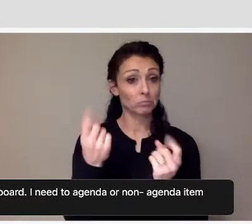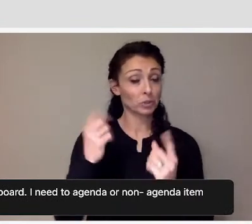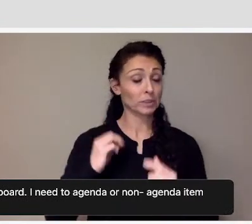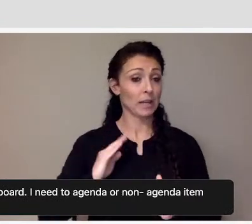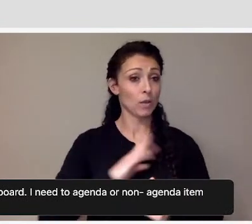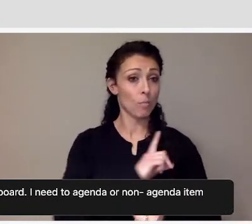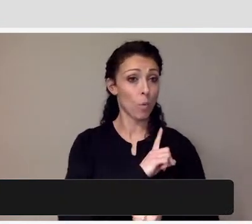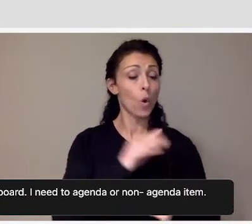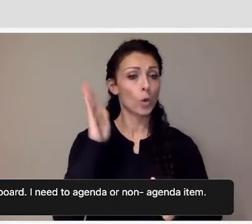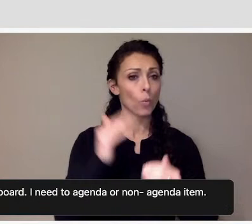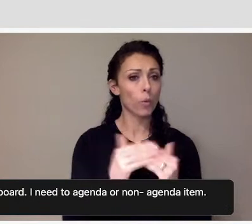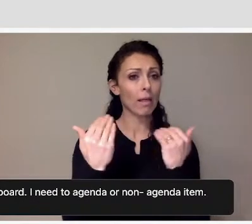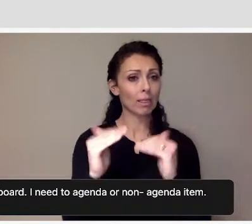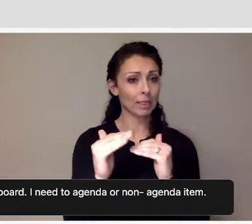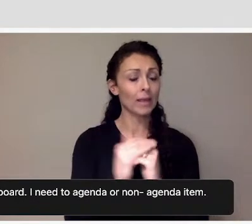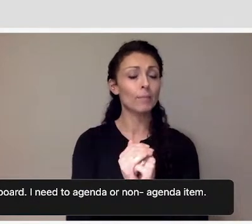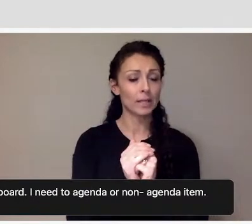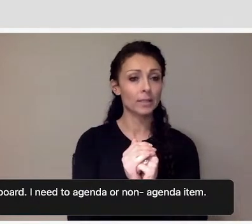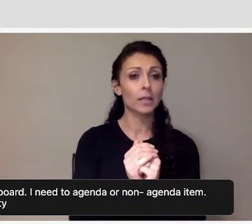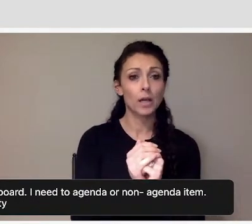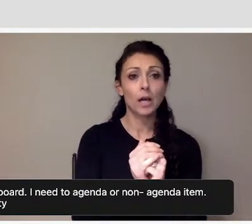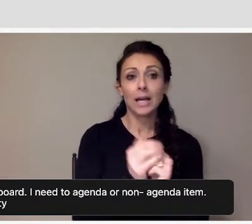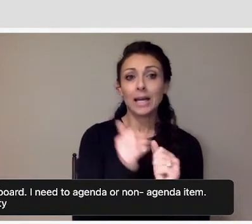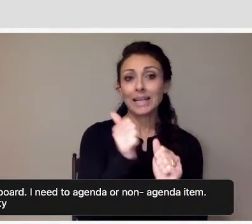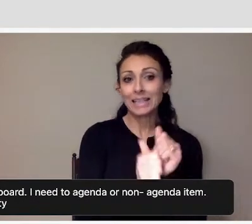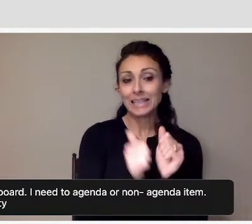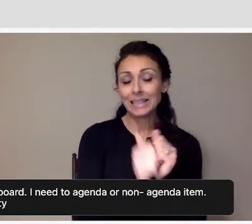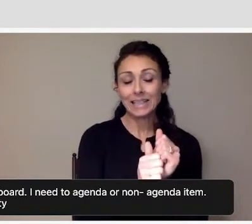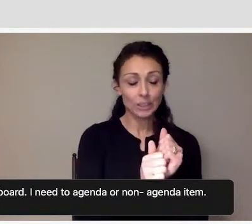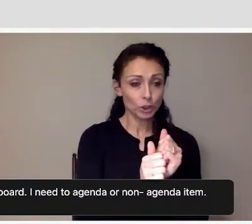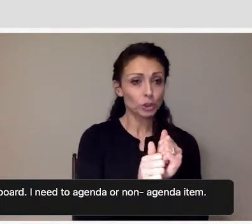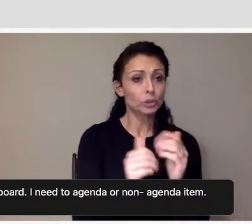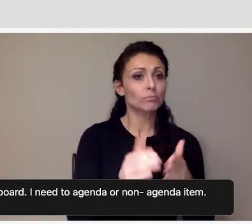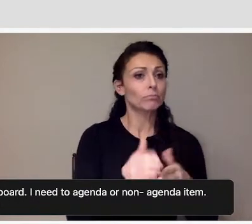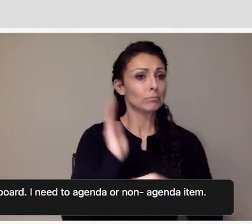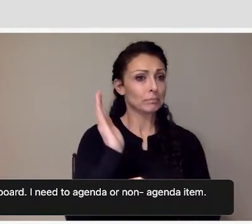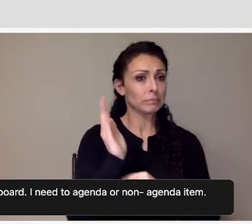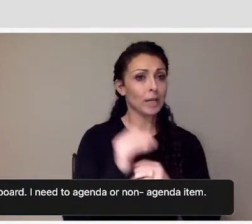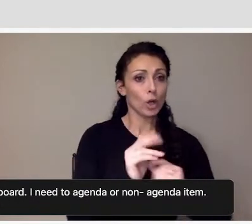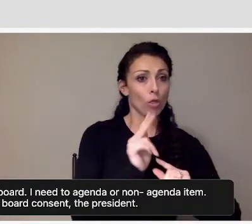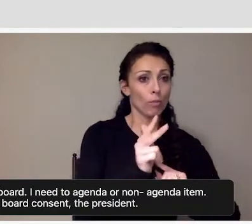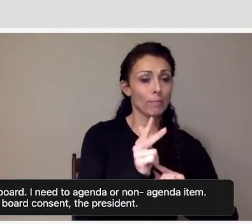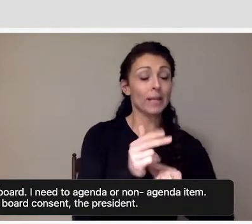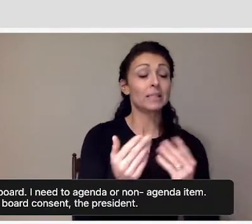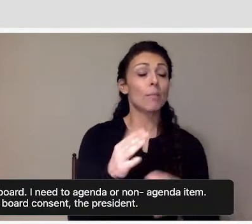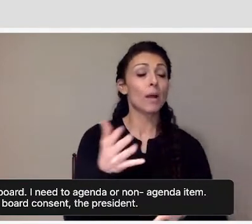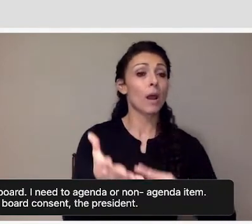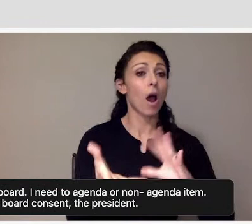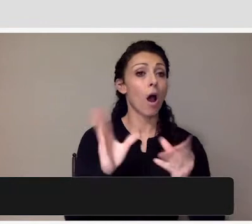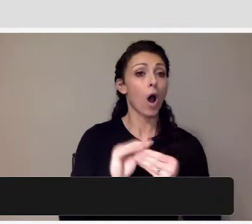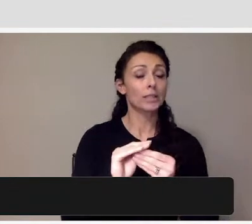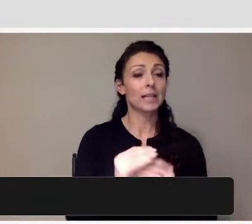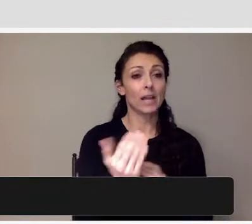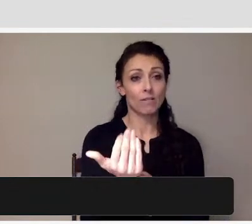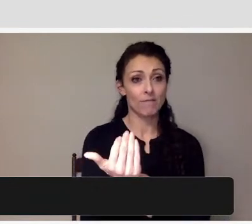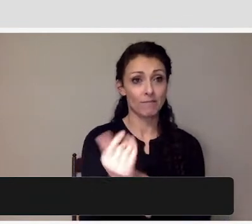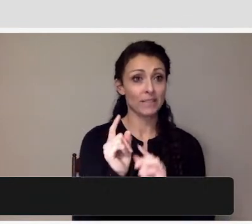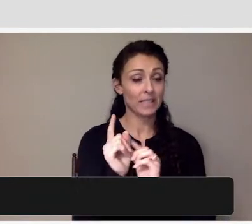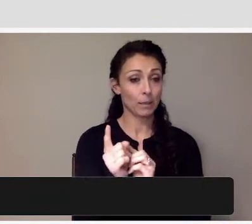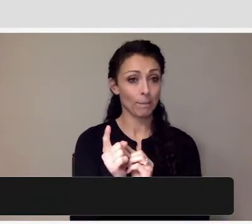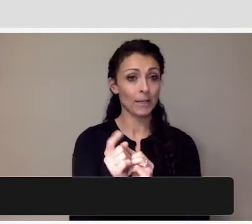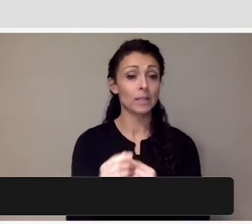input on each item for to 15 minutes with board consent the president may increase or decrease the time allowed for public